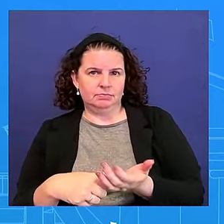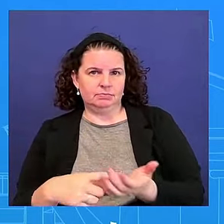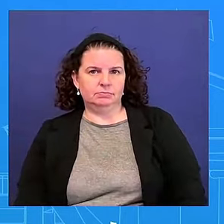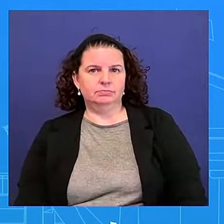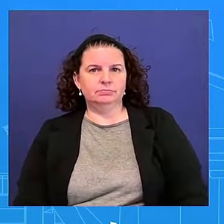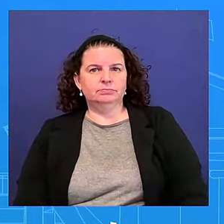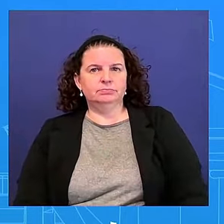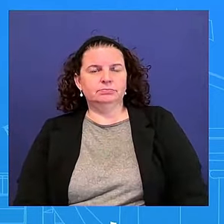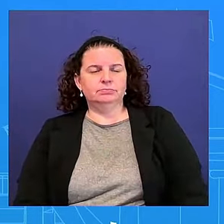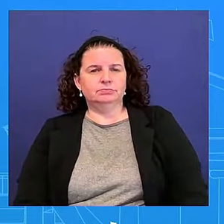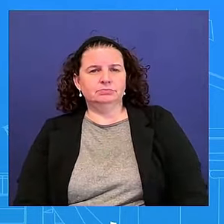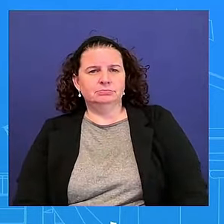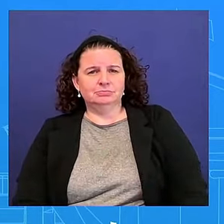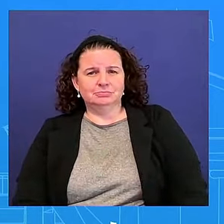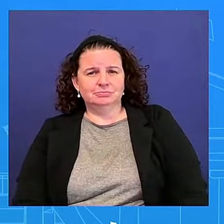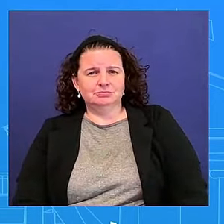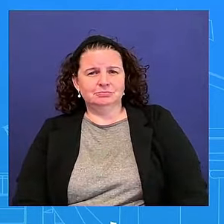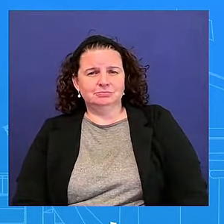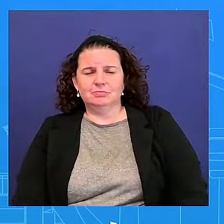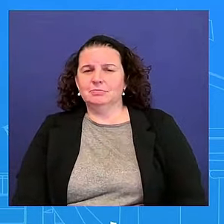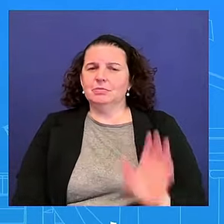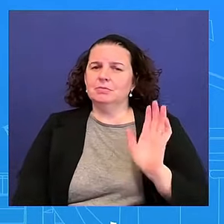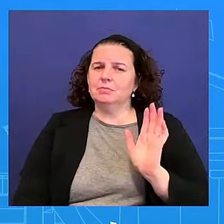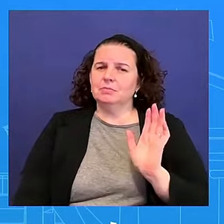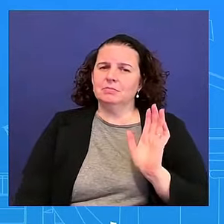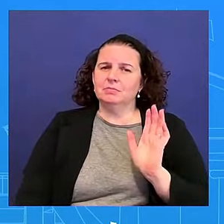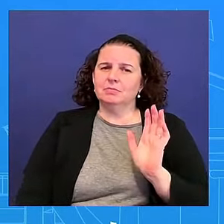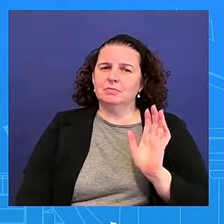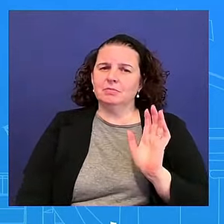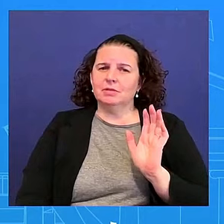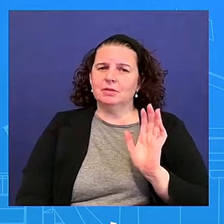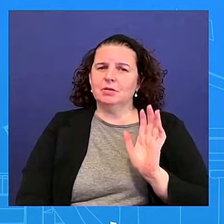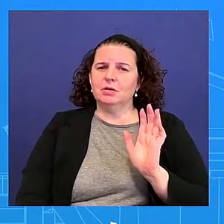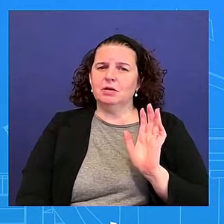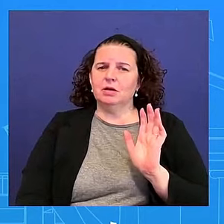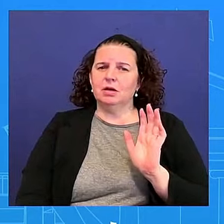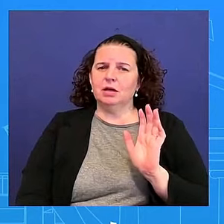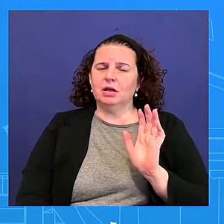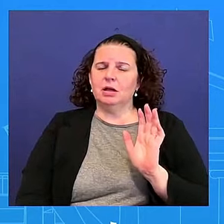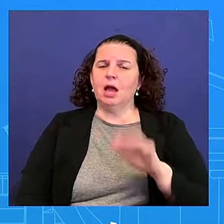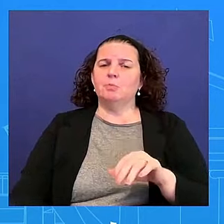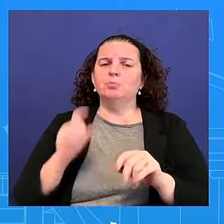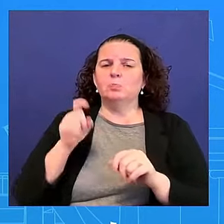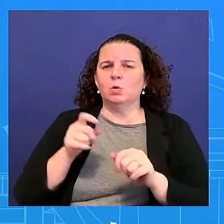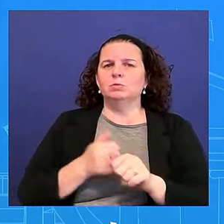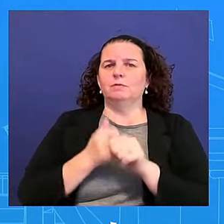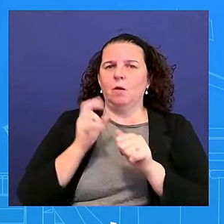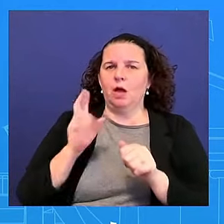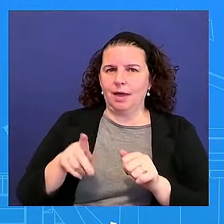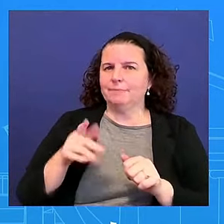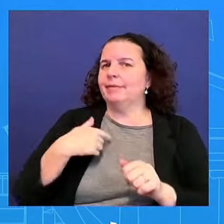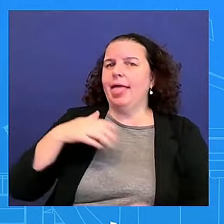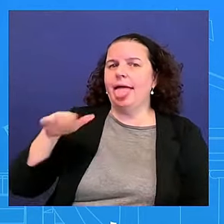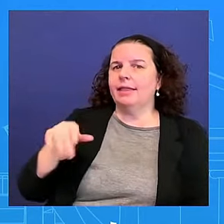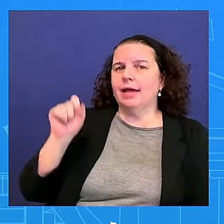meant to. I have not asked him that question. I was there in the room when he was being asked that question. I just never followed up. You know, that is